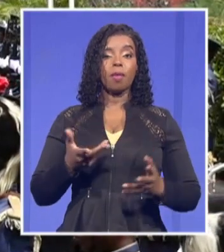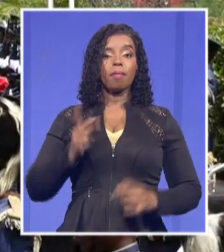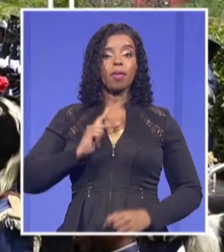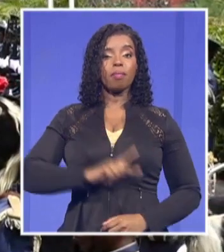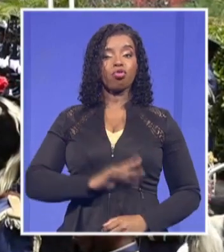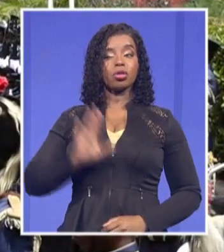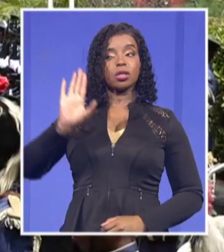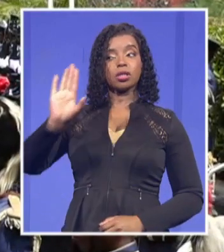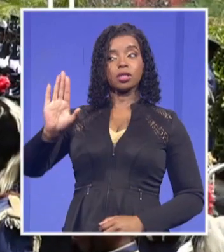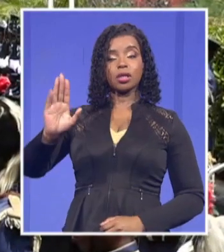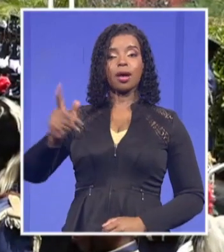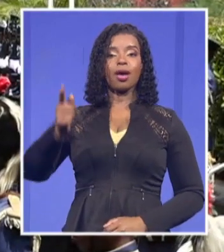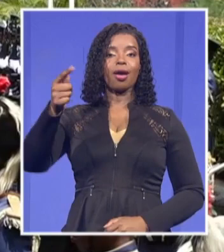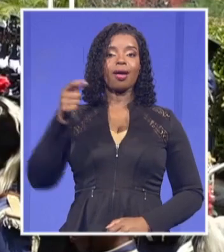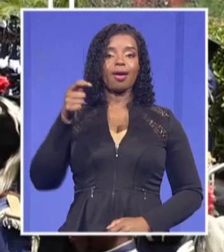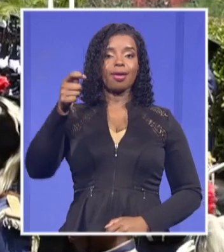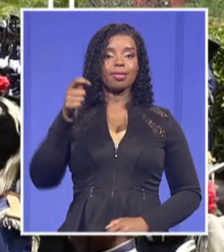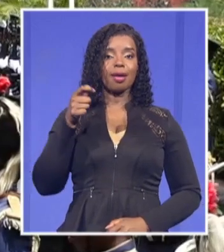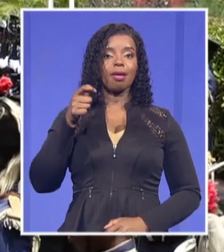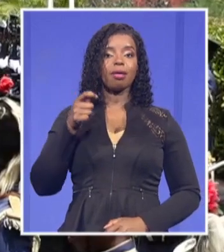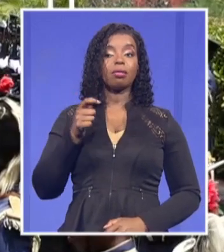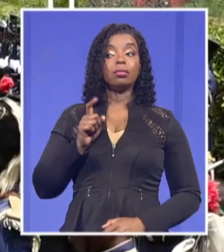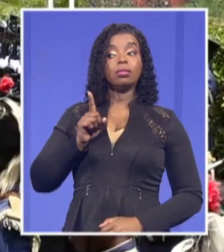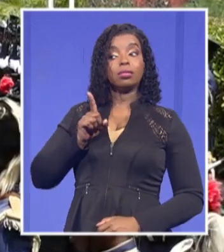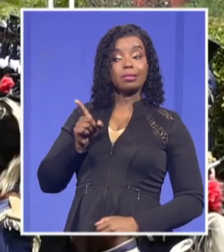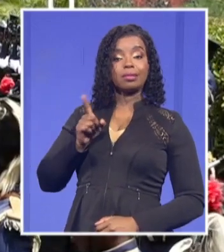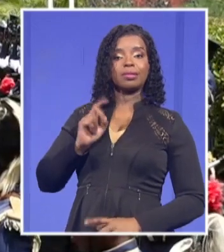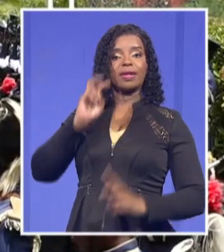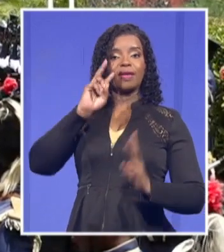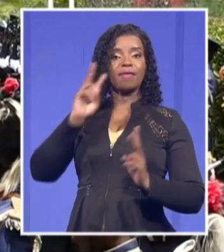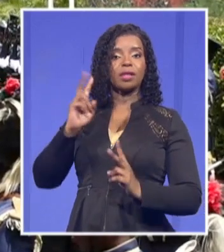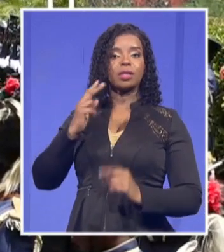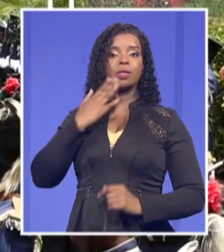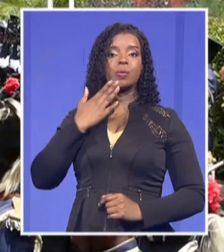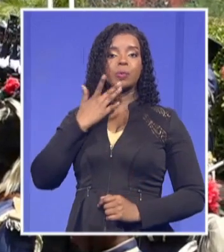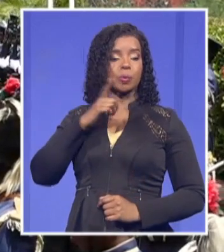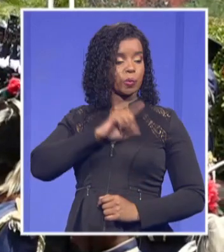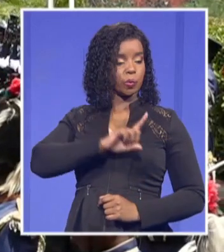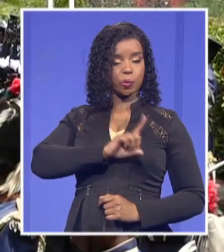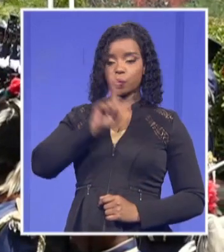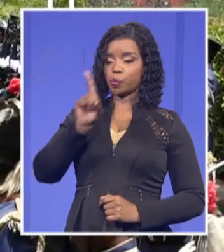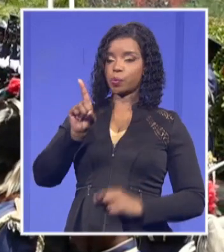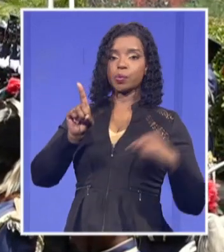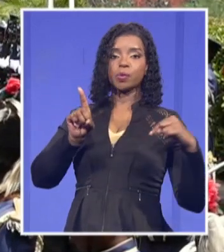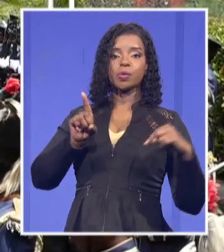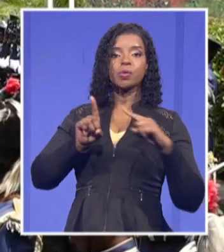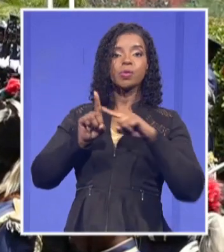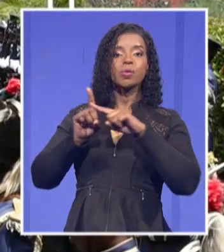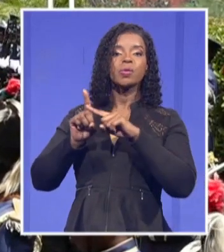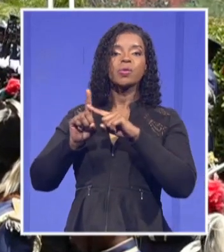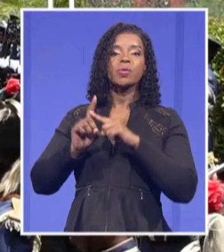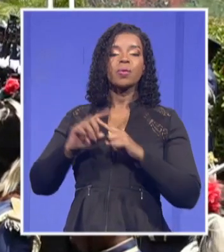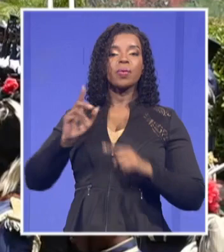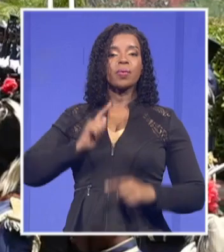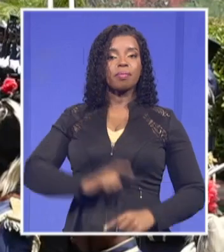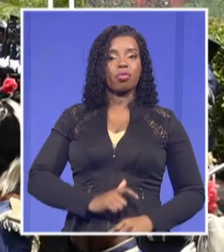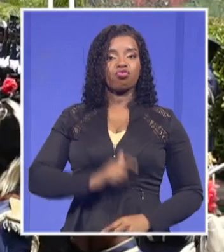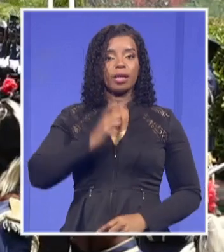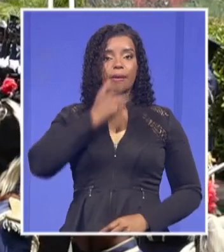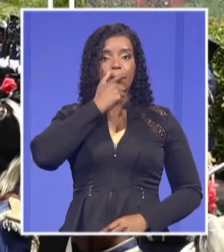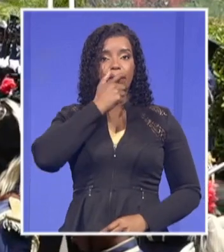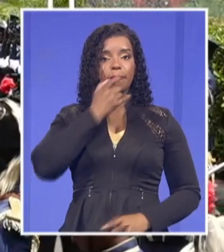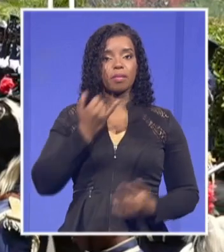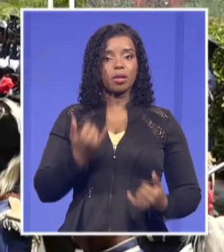William Ruto, being visited by South African President Cyril Ramaphosa. Let's just bring in the